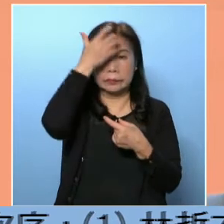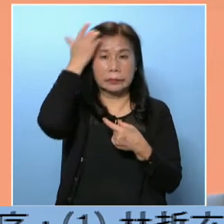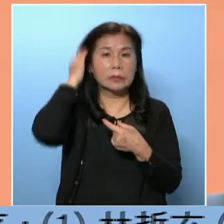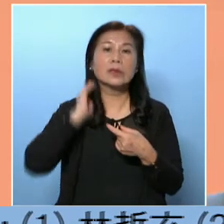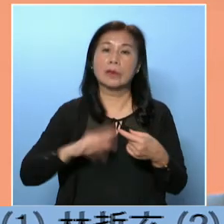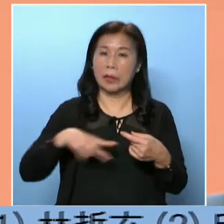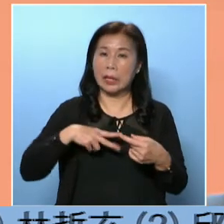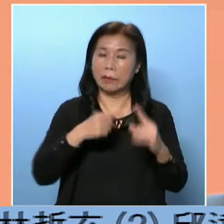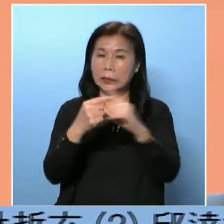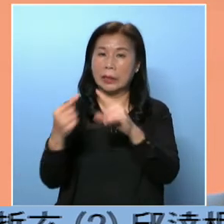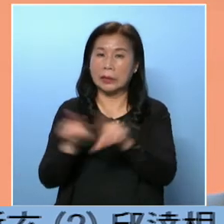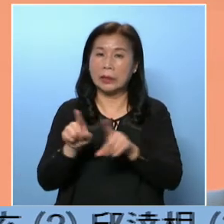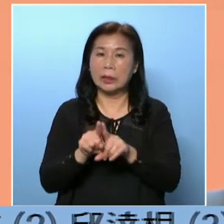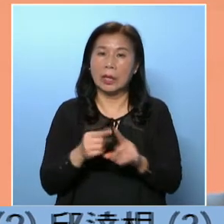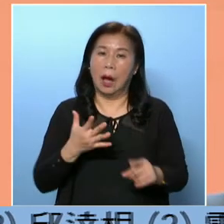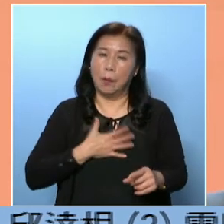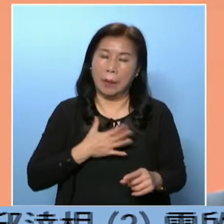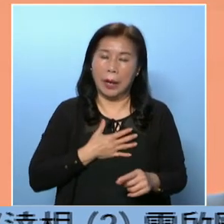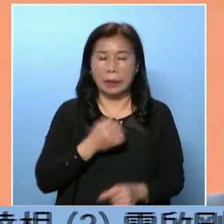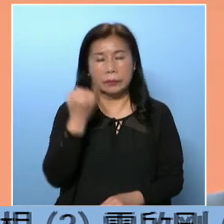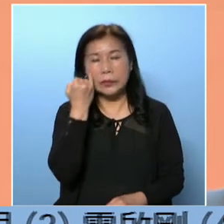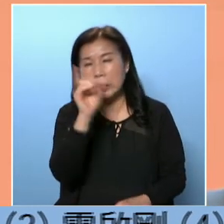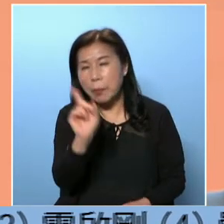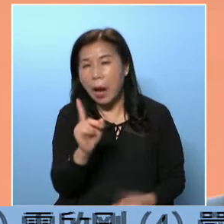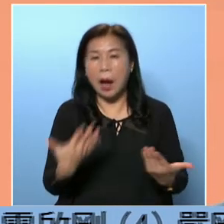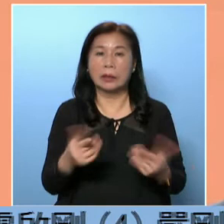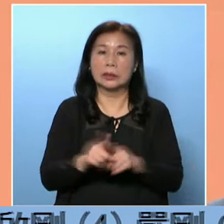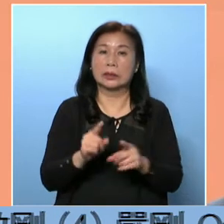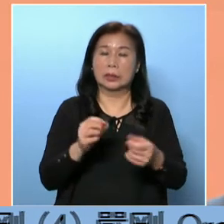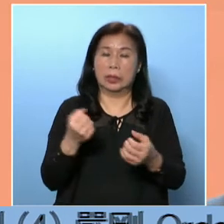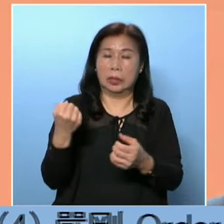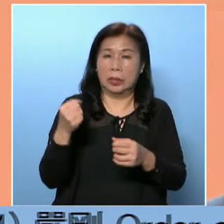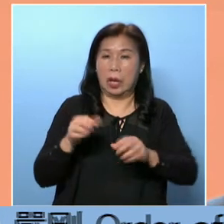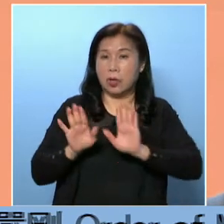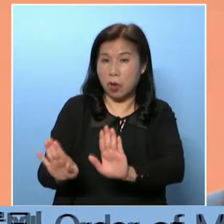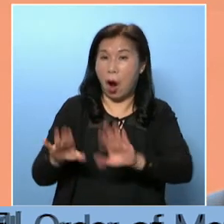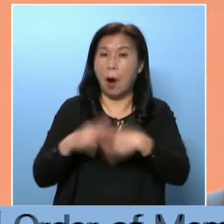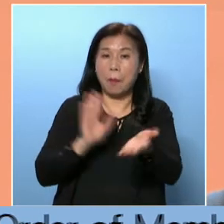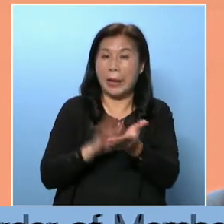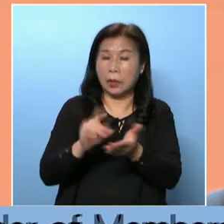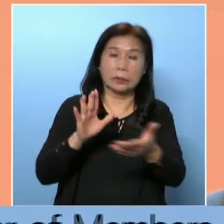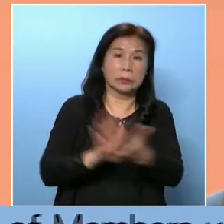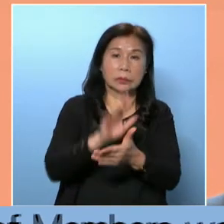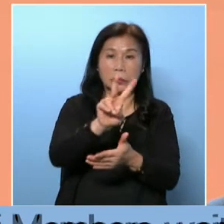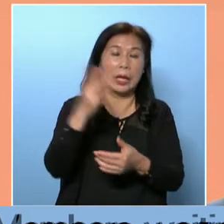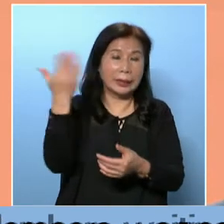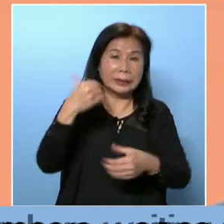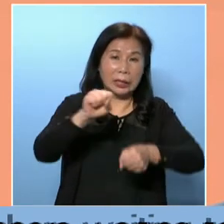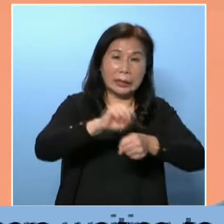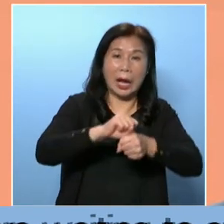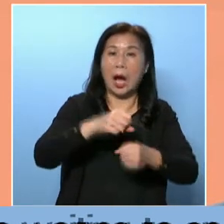biggest crisis. And this is a varying phenomenon. 2 years into